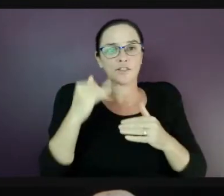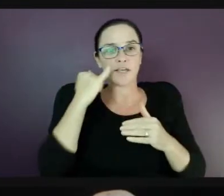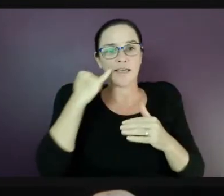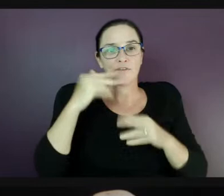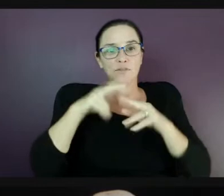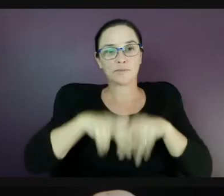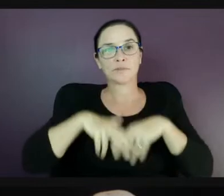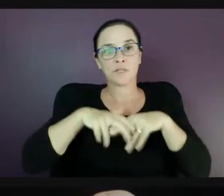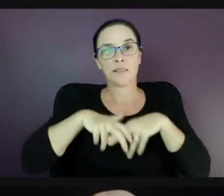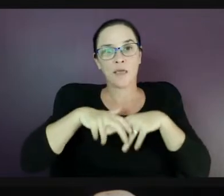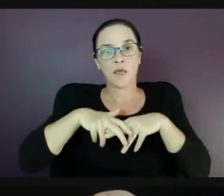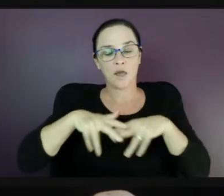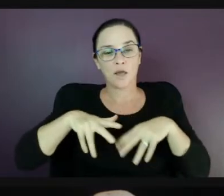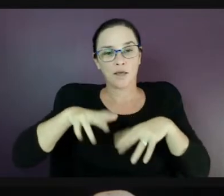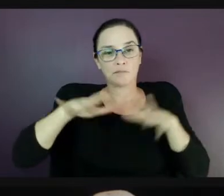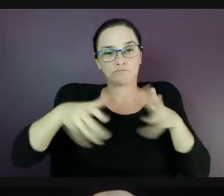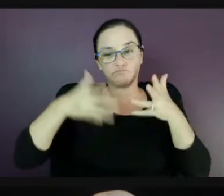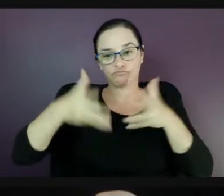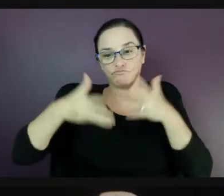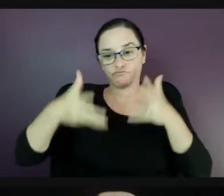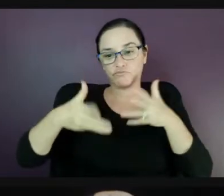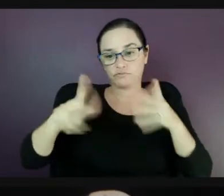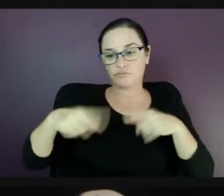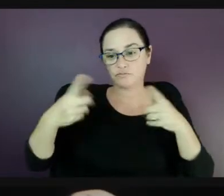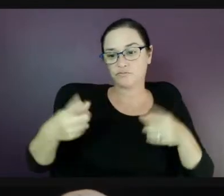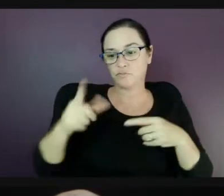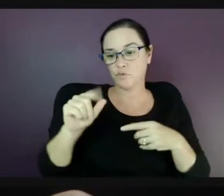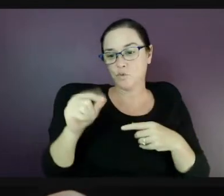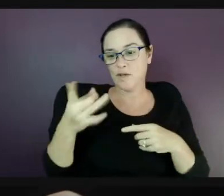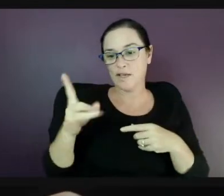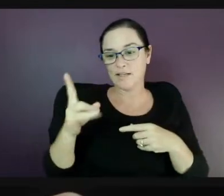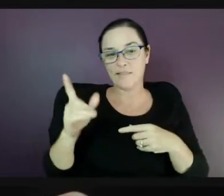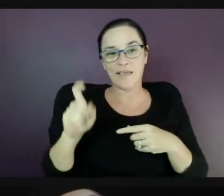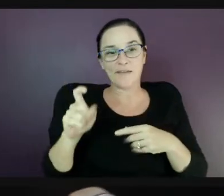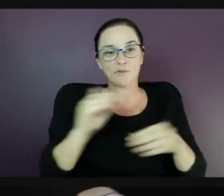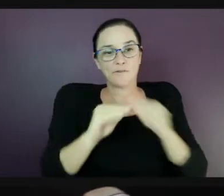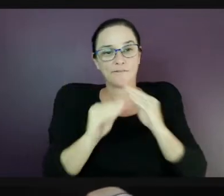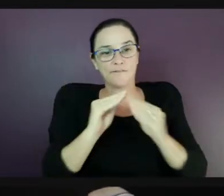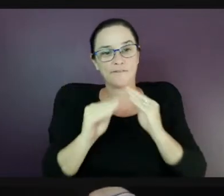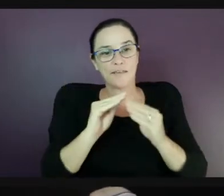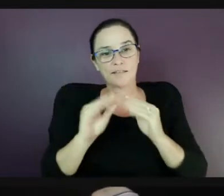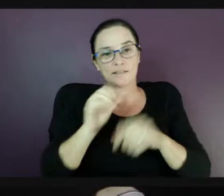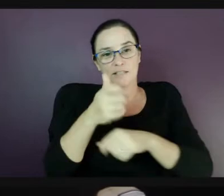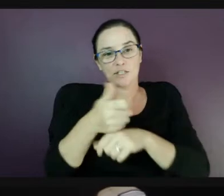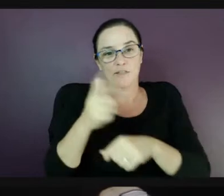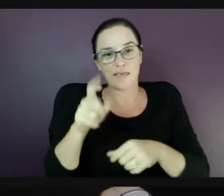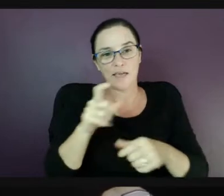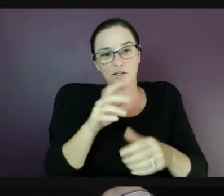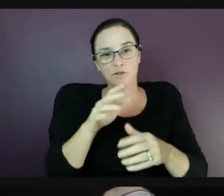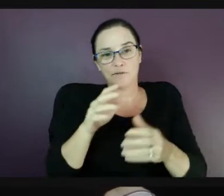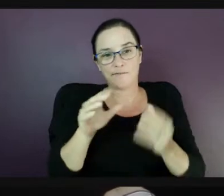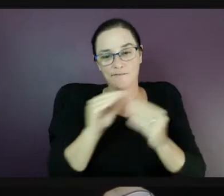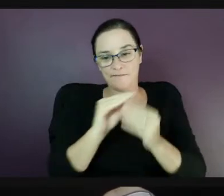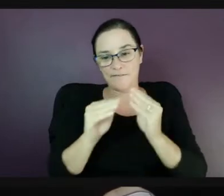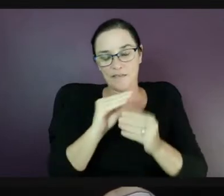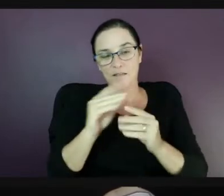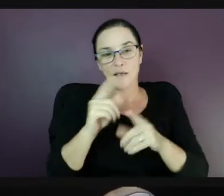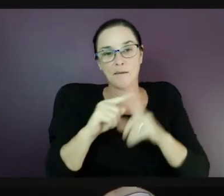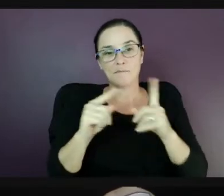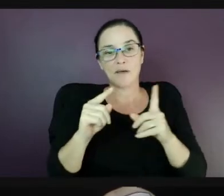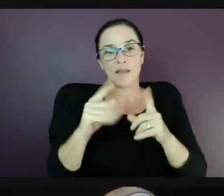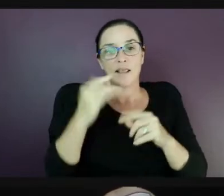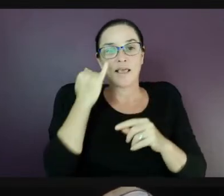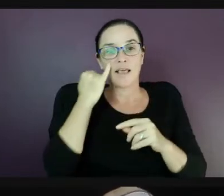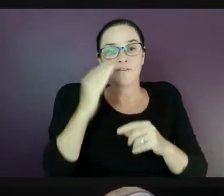since post 2018, they had to go and fix the station because it really had damage in 2018. But since then, imagine it starts